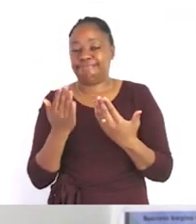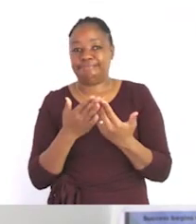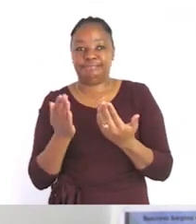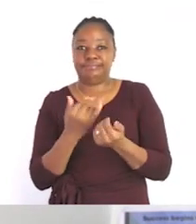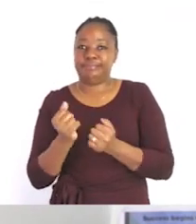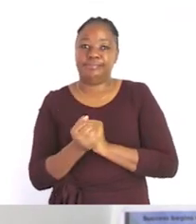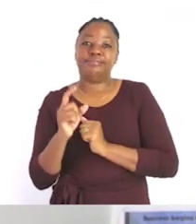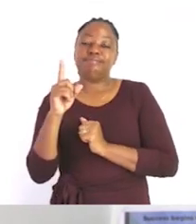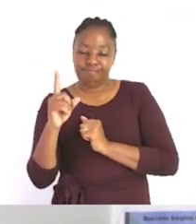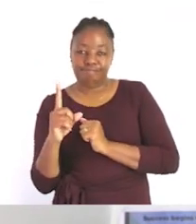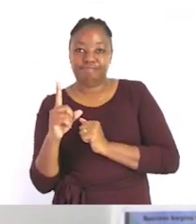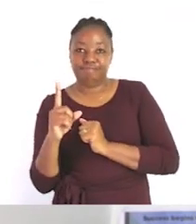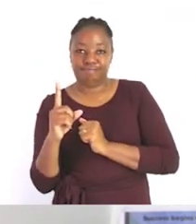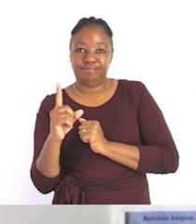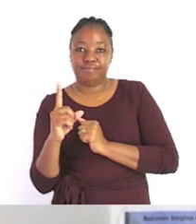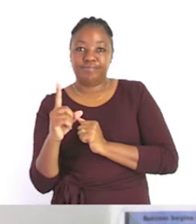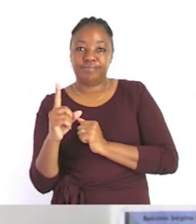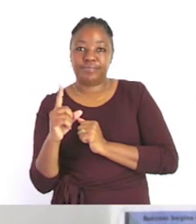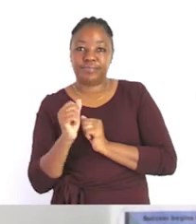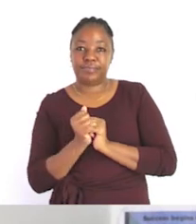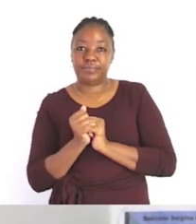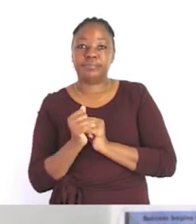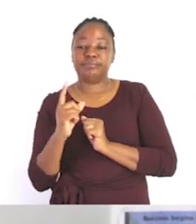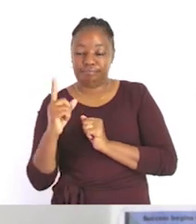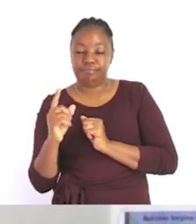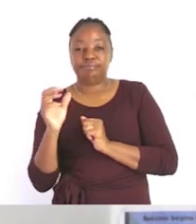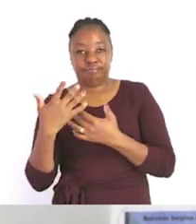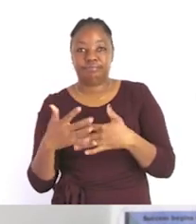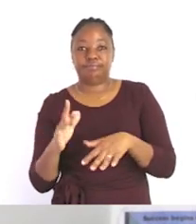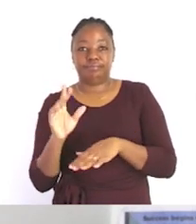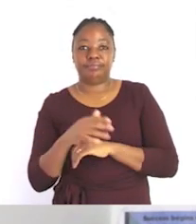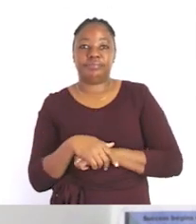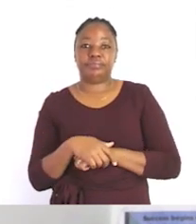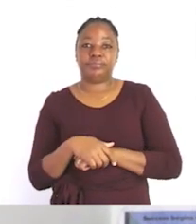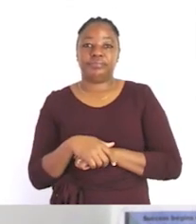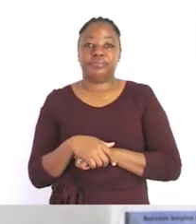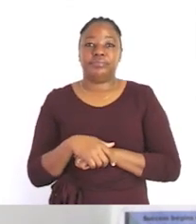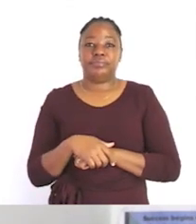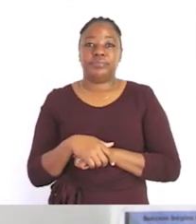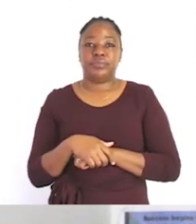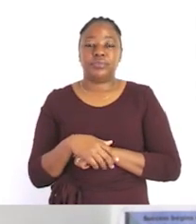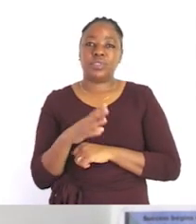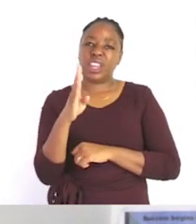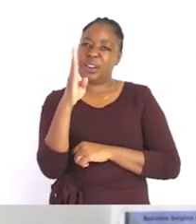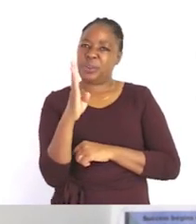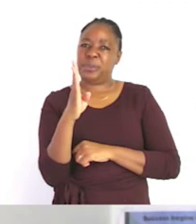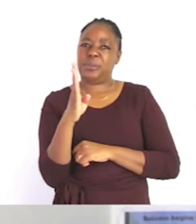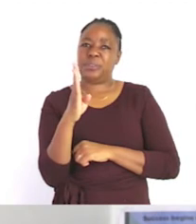7 is 1. So we have no problems here. But now we have